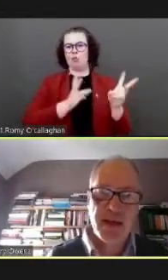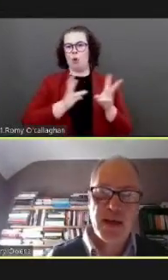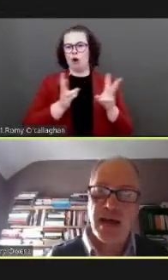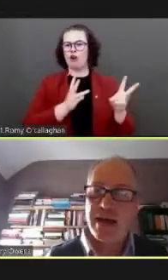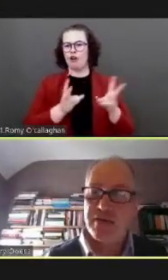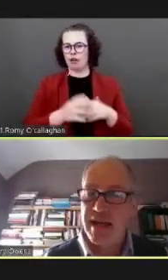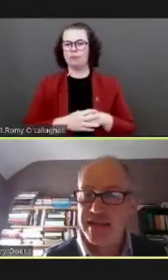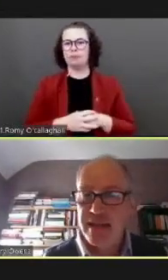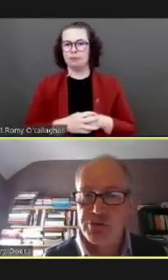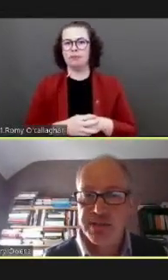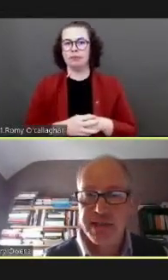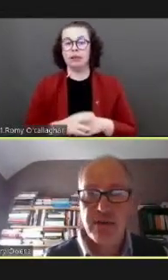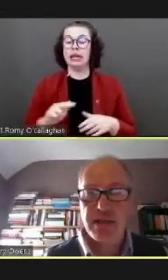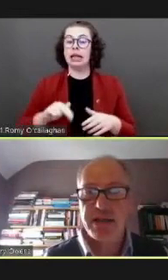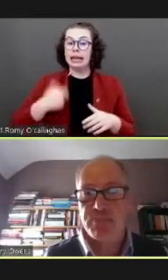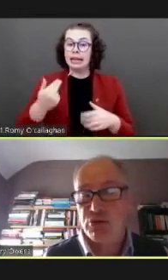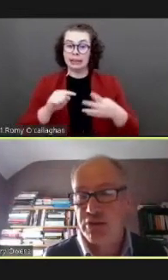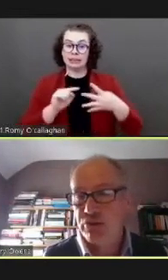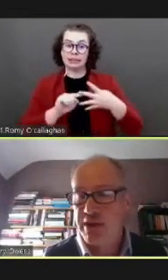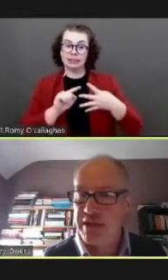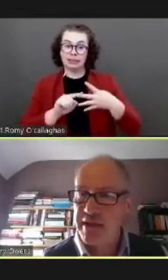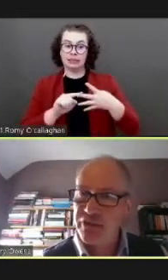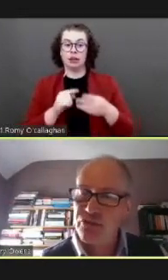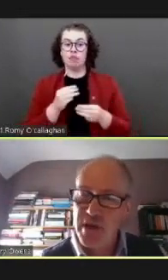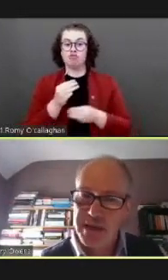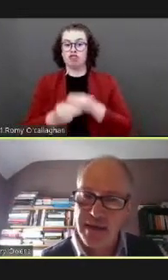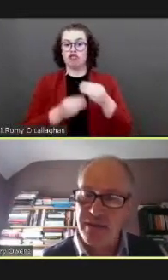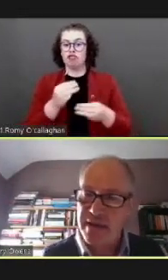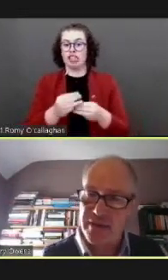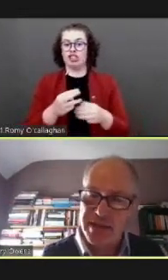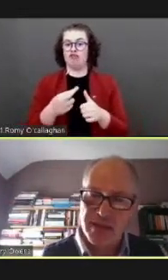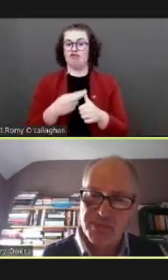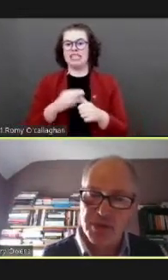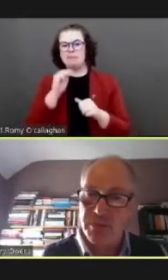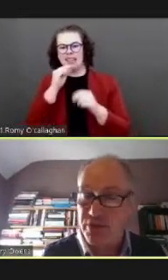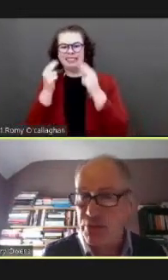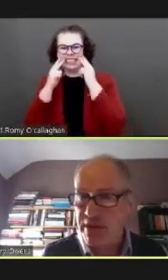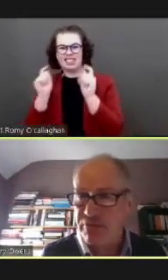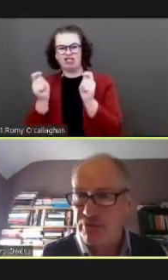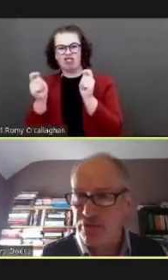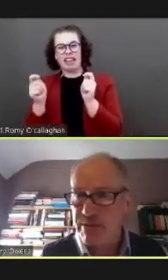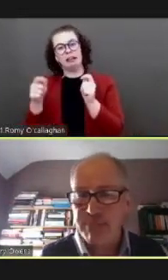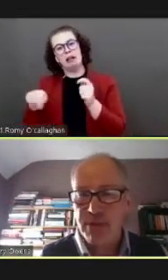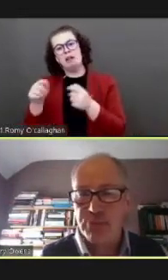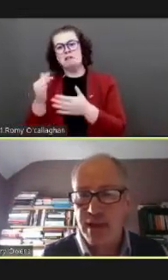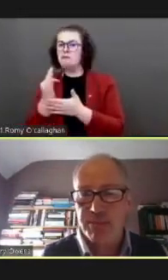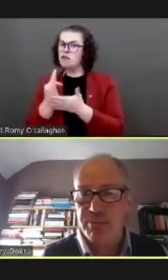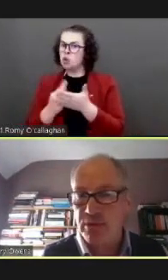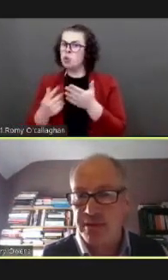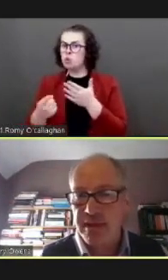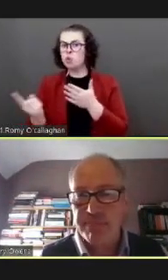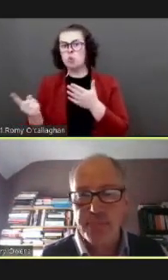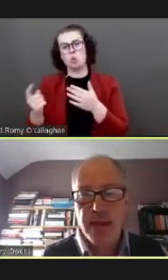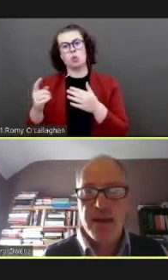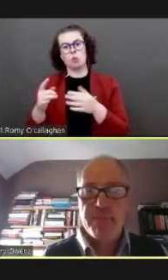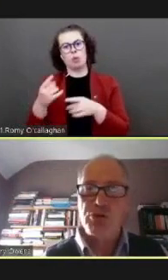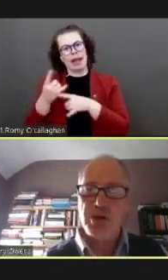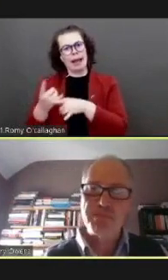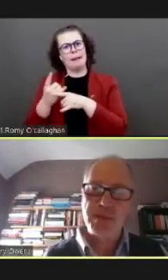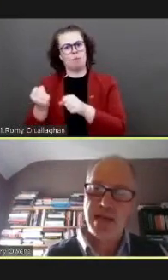interest. The next category down is progression ready. They need training and then could take up a job. There's quite a few of those people and we help them all the